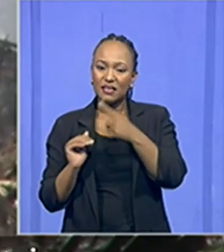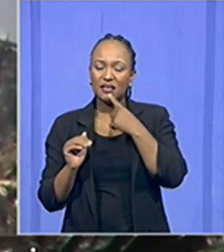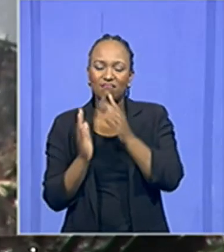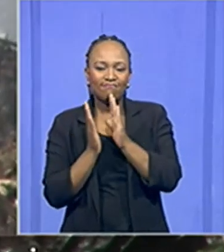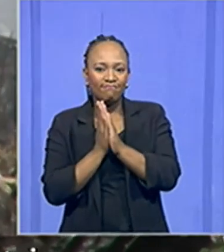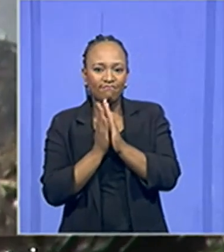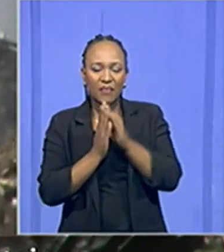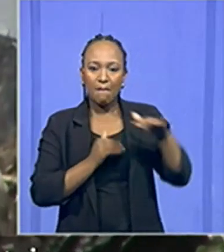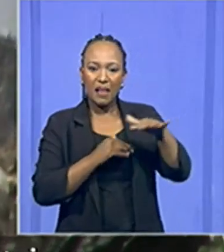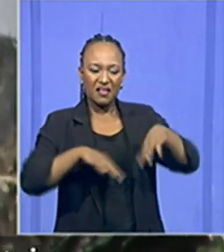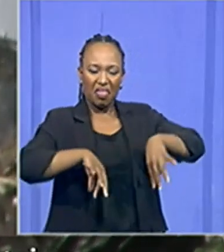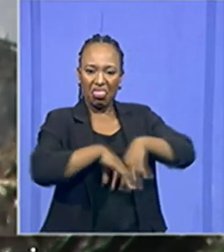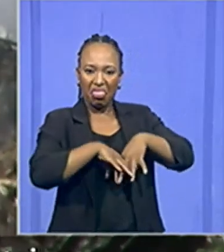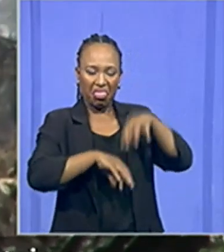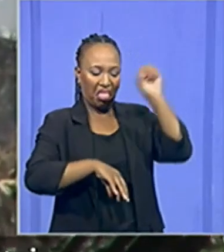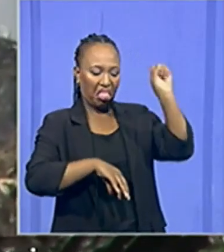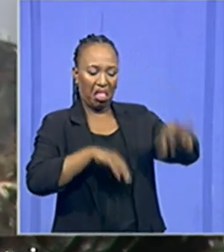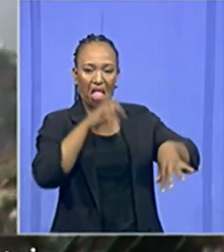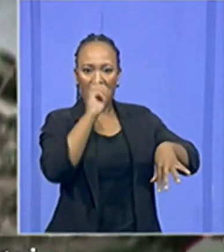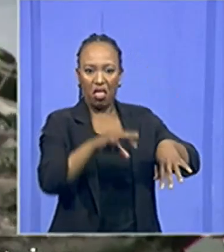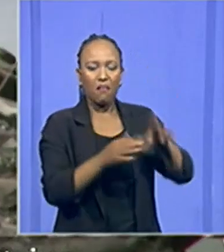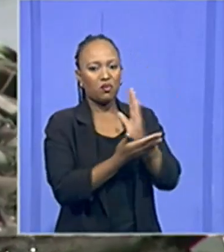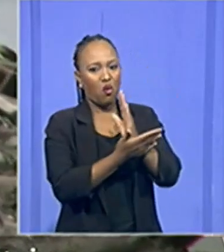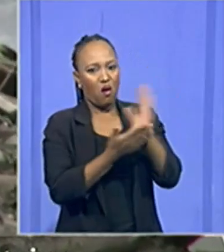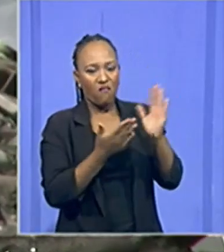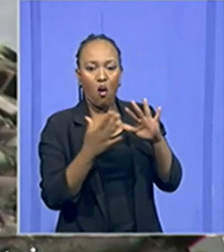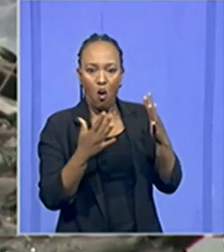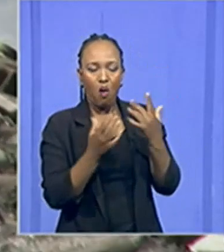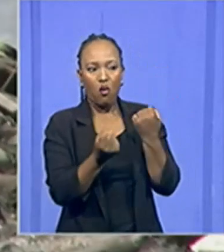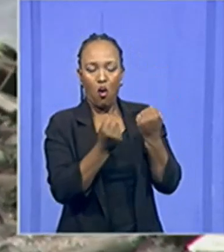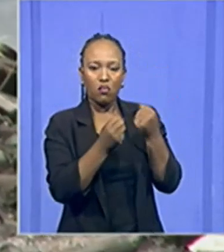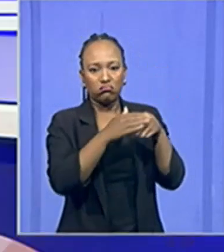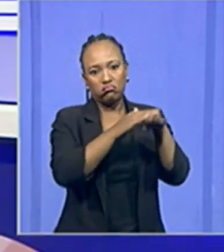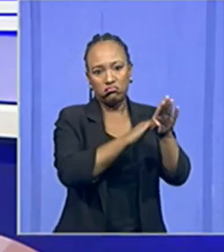la matlakala goba go lebane le letsogo la molao.